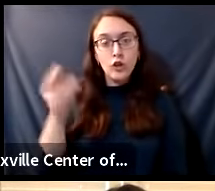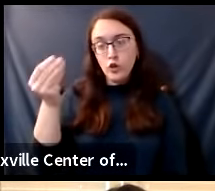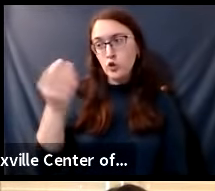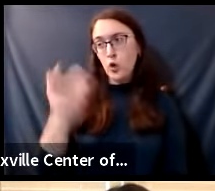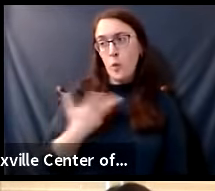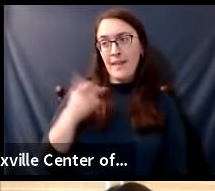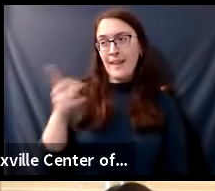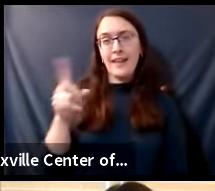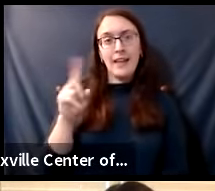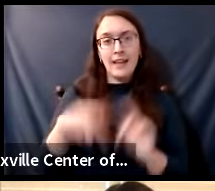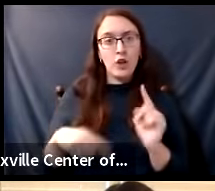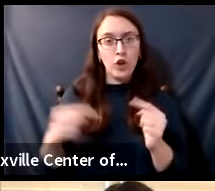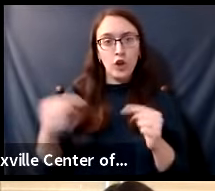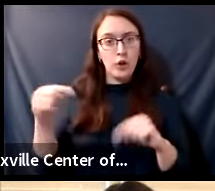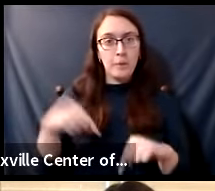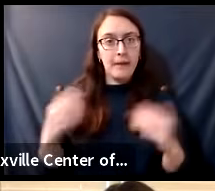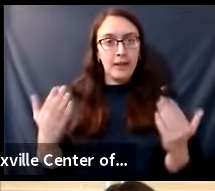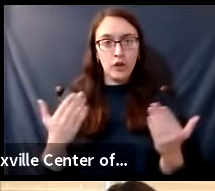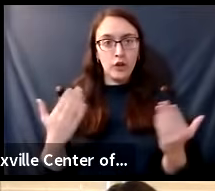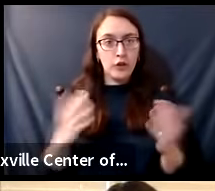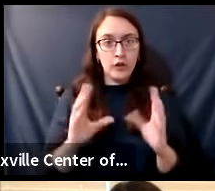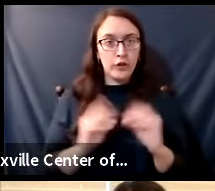here. I